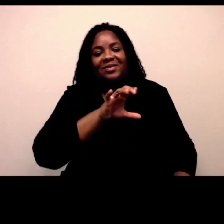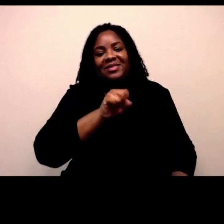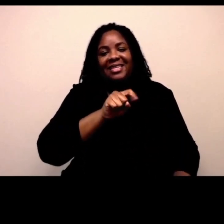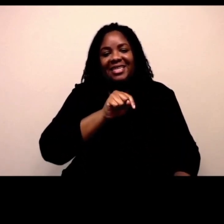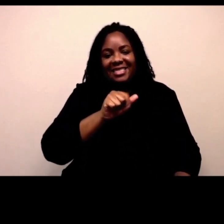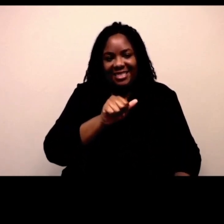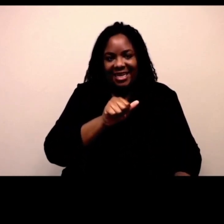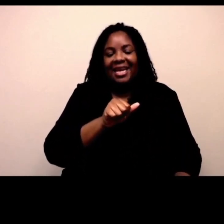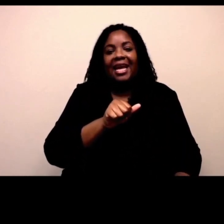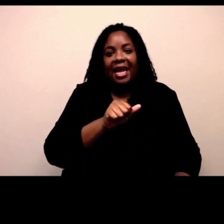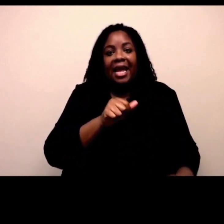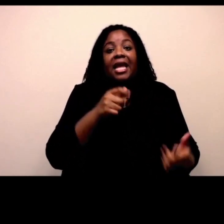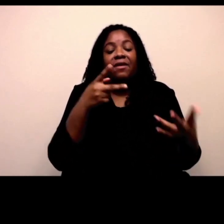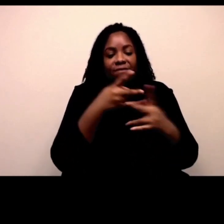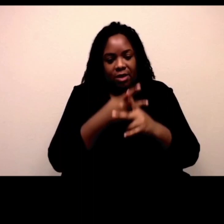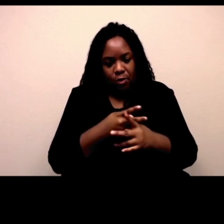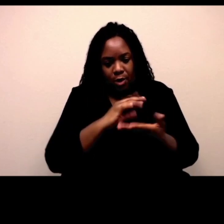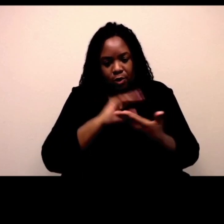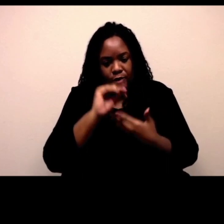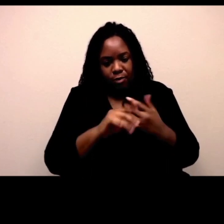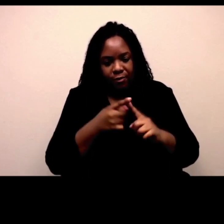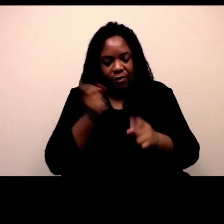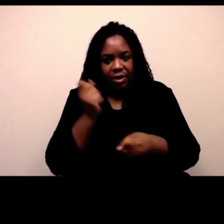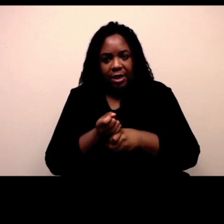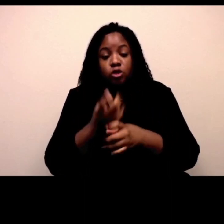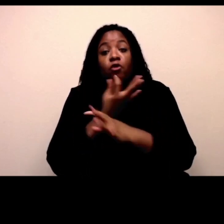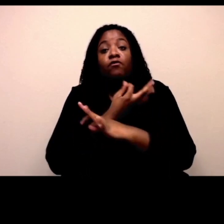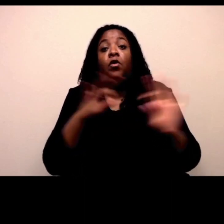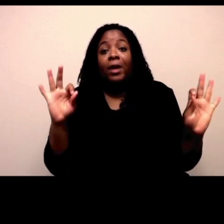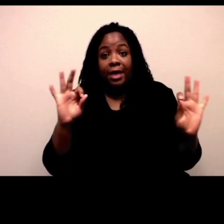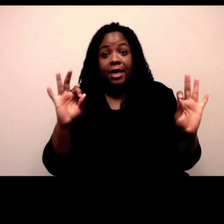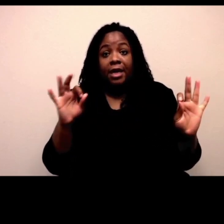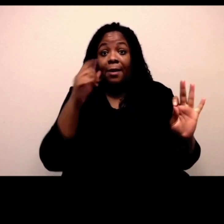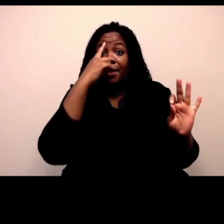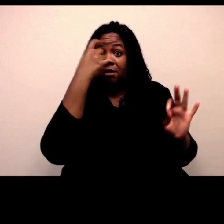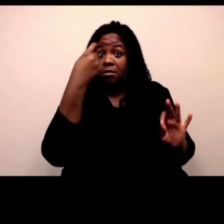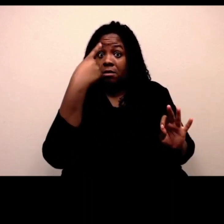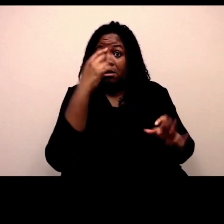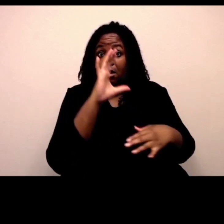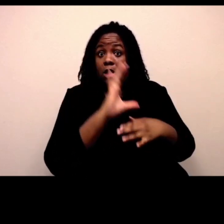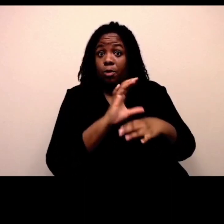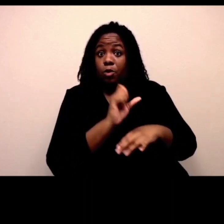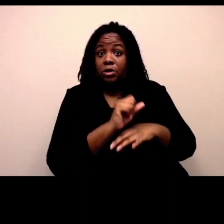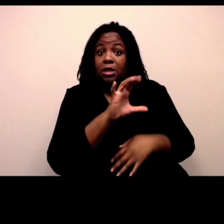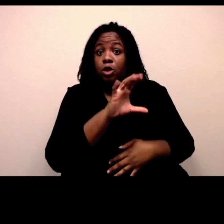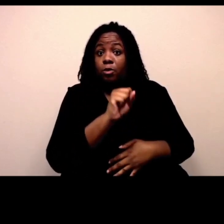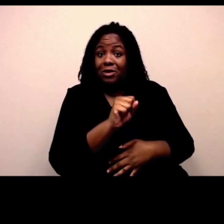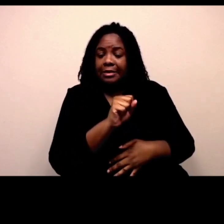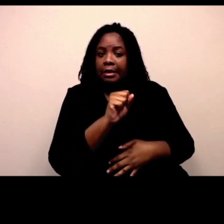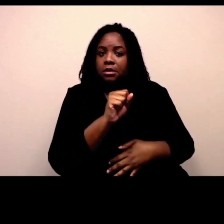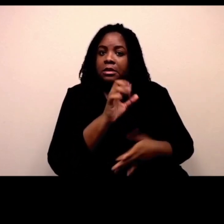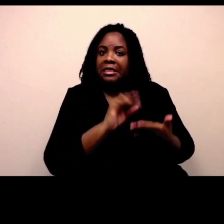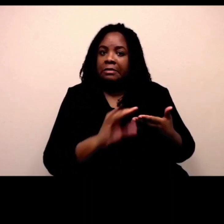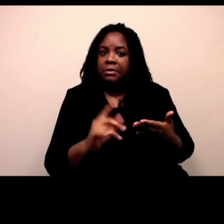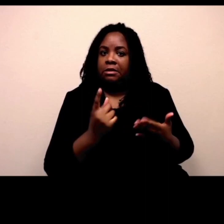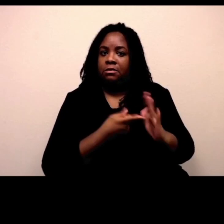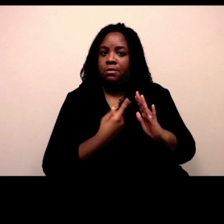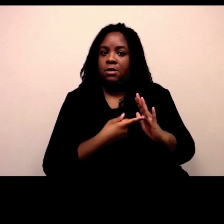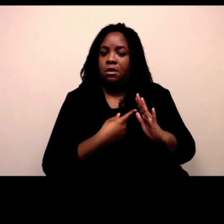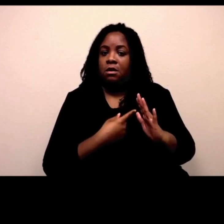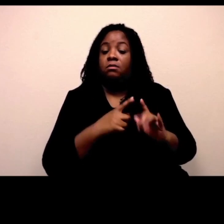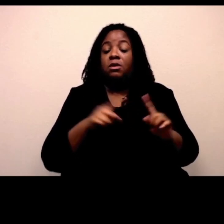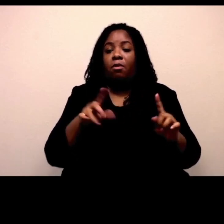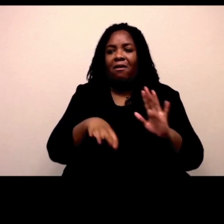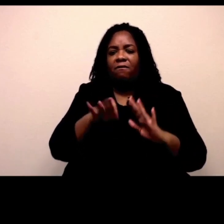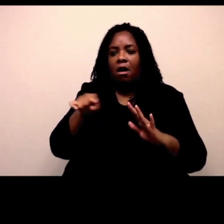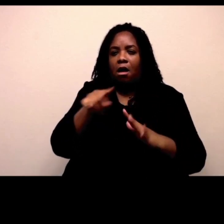a curriculum for next school year that's absolutely free, because computer science can be expensive sometimes. But finding curriculum that's absolutely